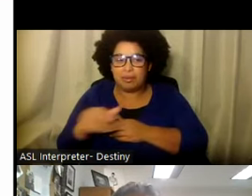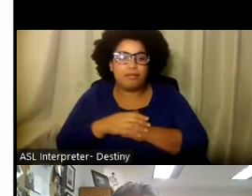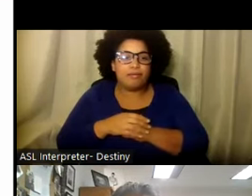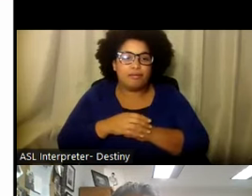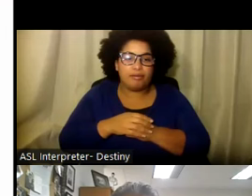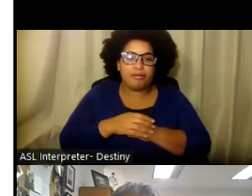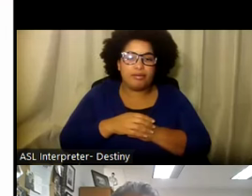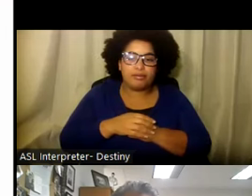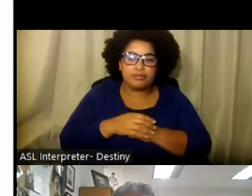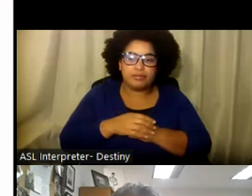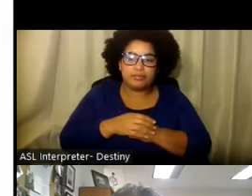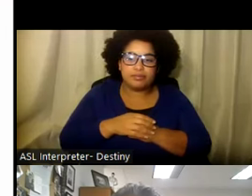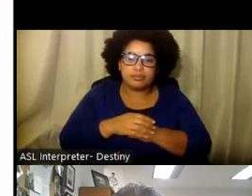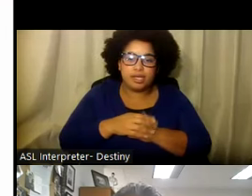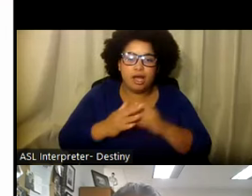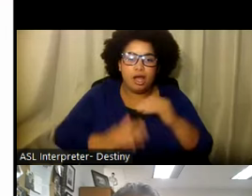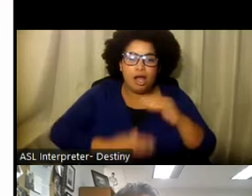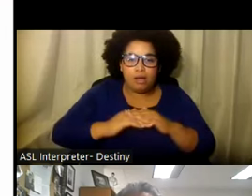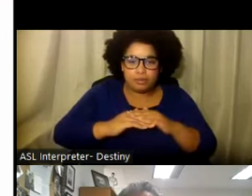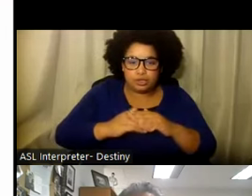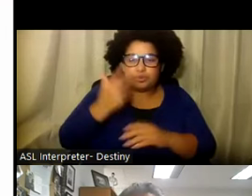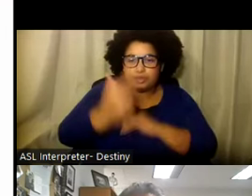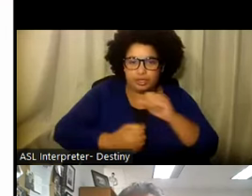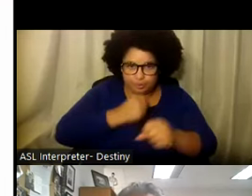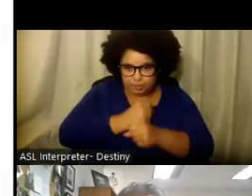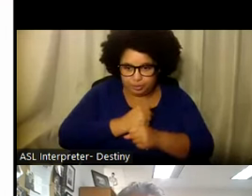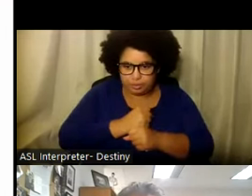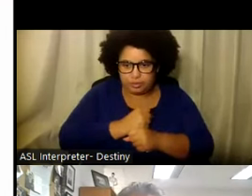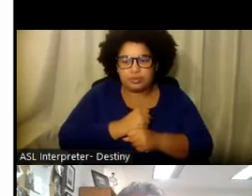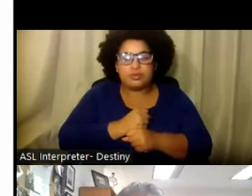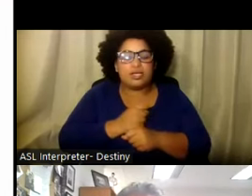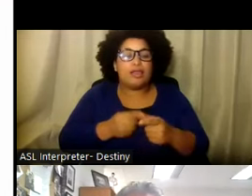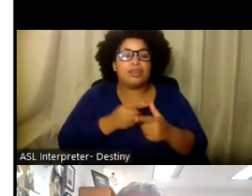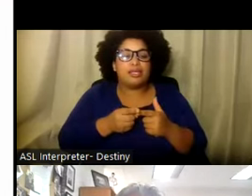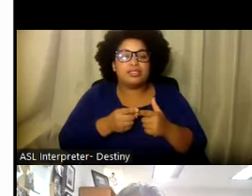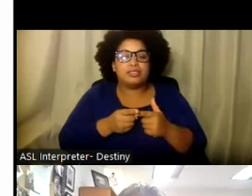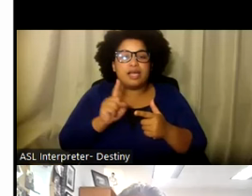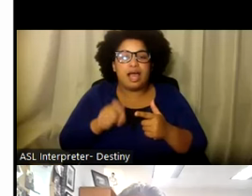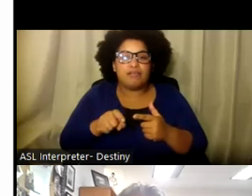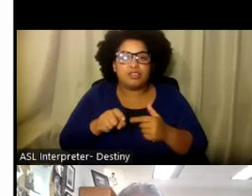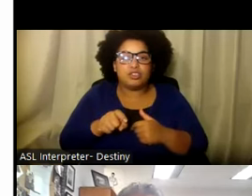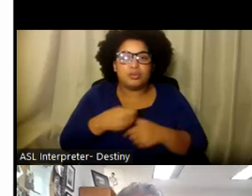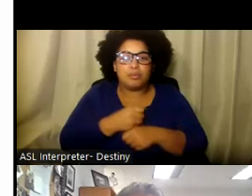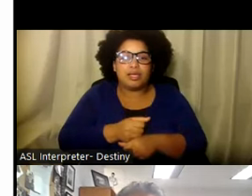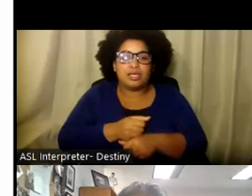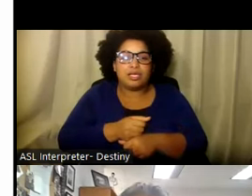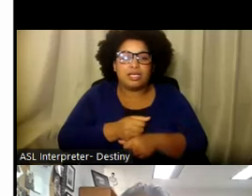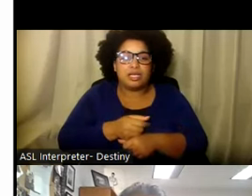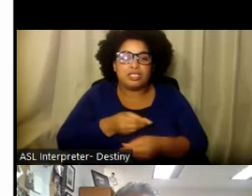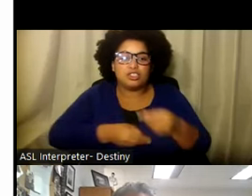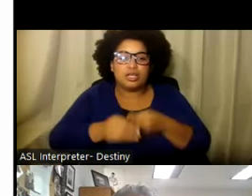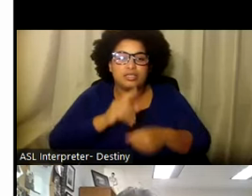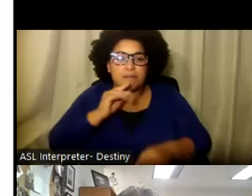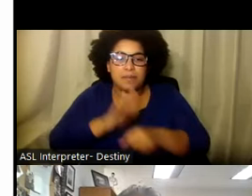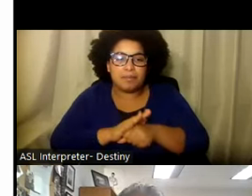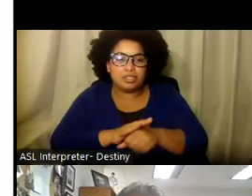When I said 3 years, it's up to the 3 years, and then you have to make in exchange, you would make a commitment to